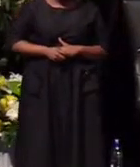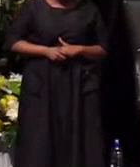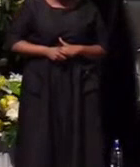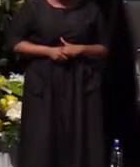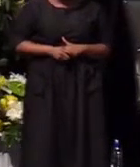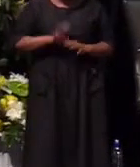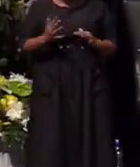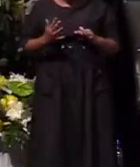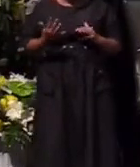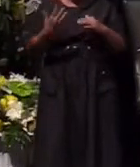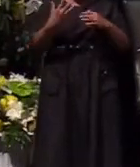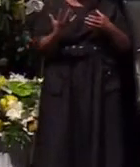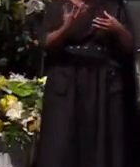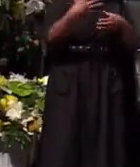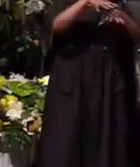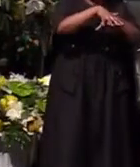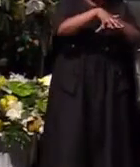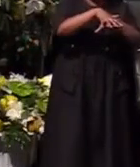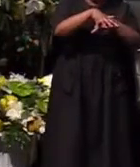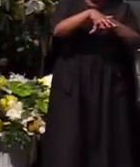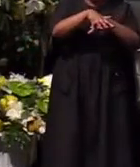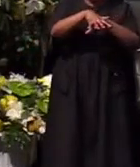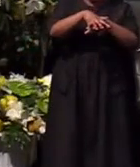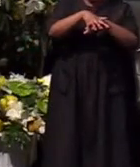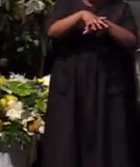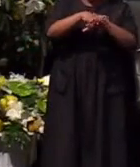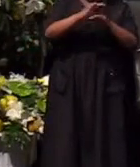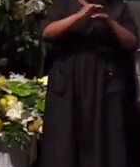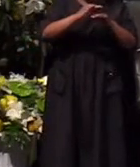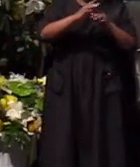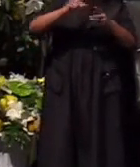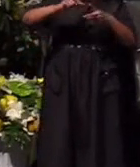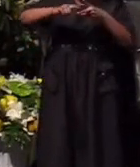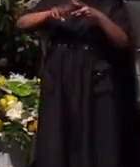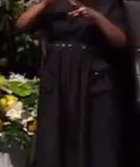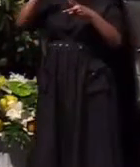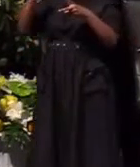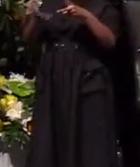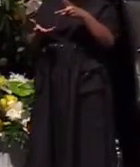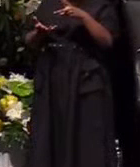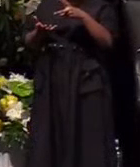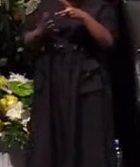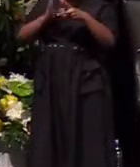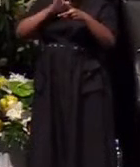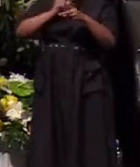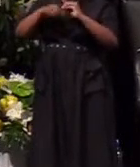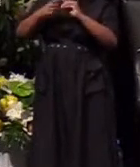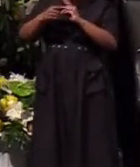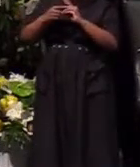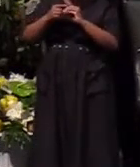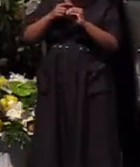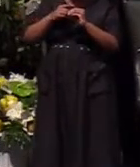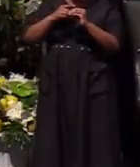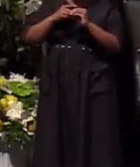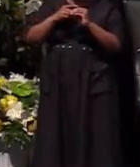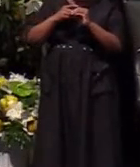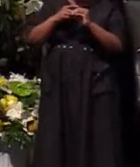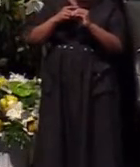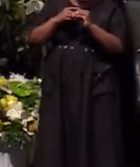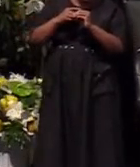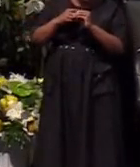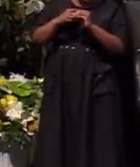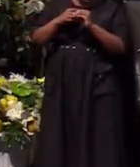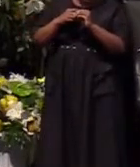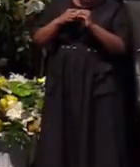don't seem to want to engage with that issue with the falsehood of that the second issue has to do with what I would refer to as Eugene